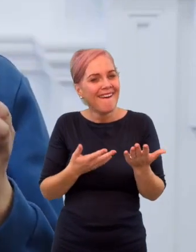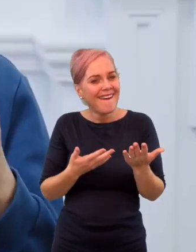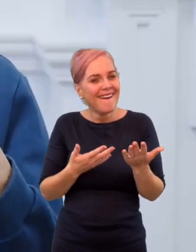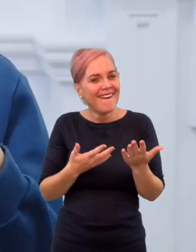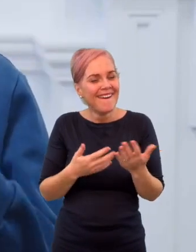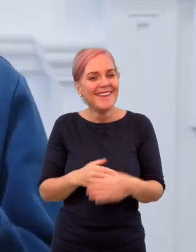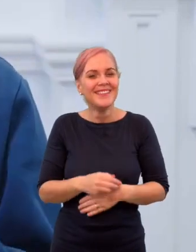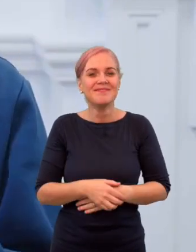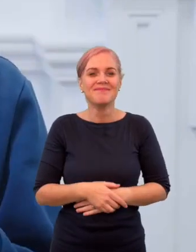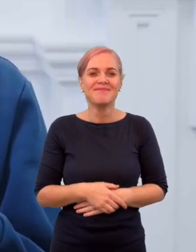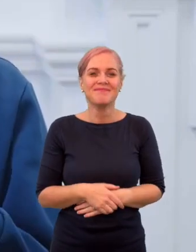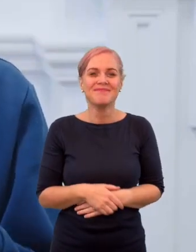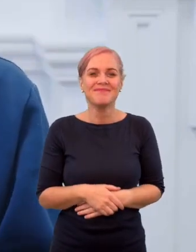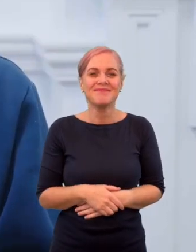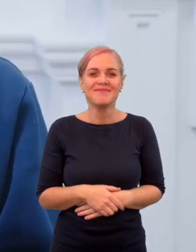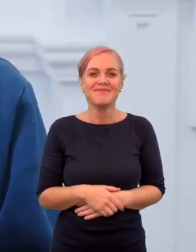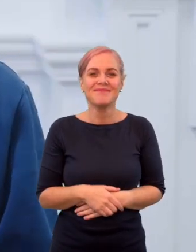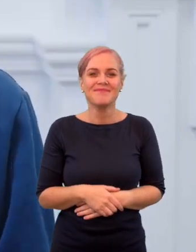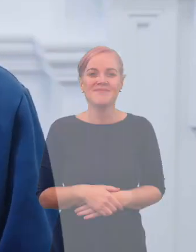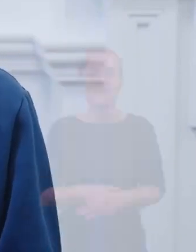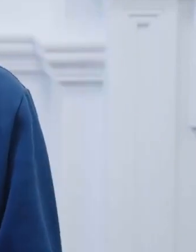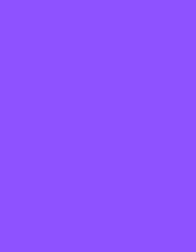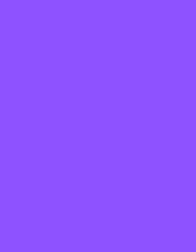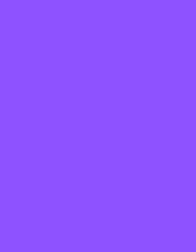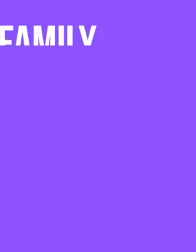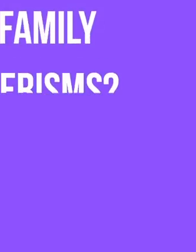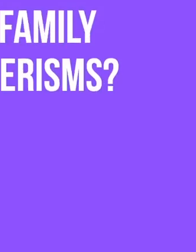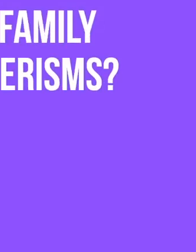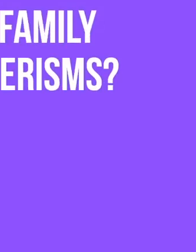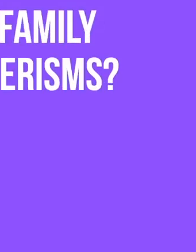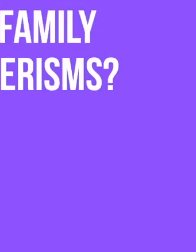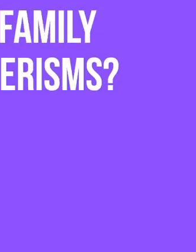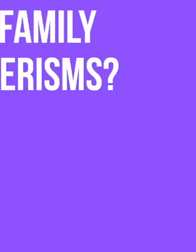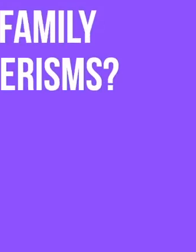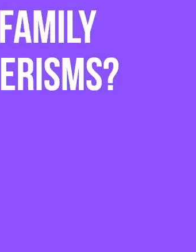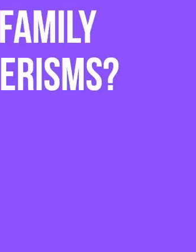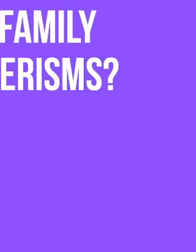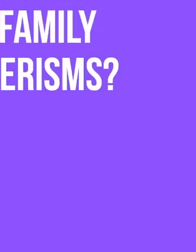what I sort of found in Amber, I'd say.